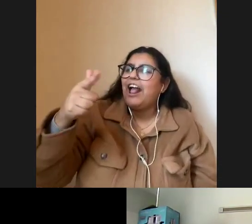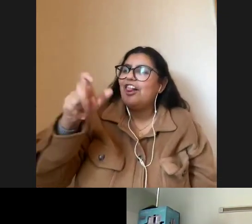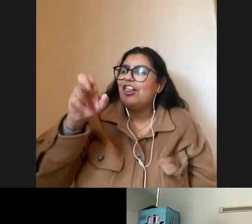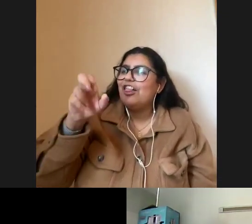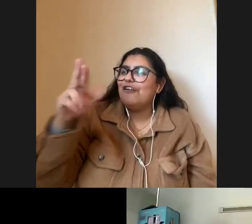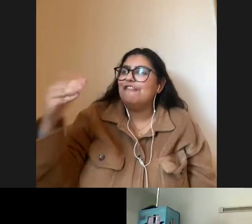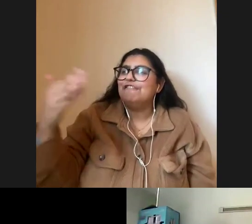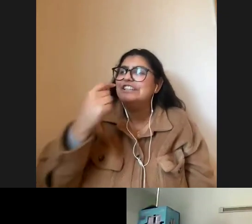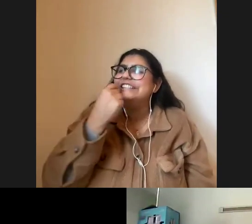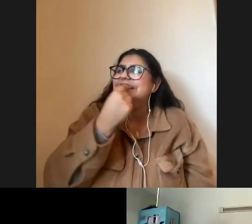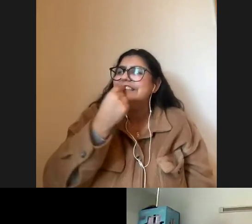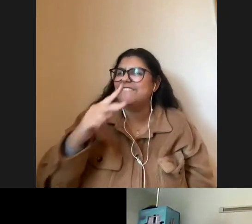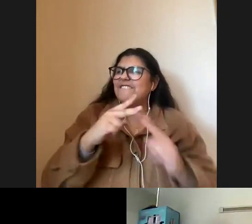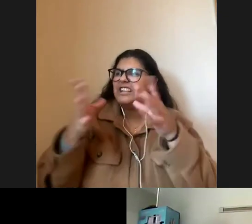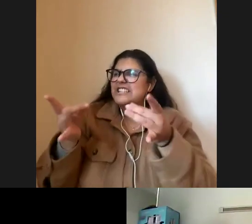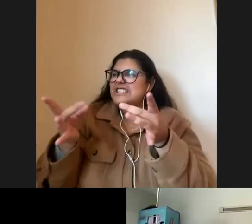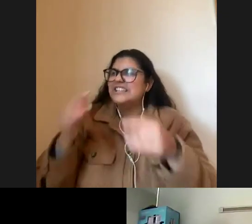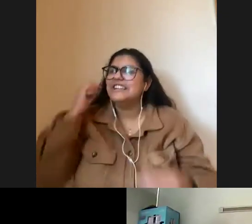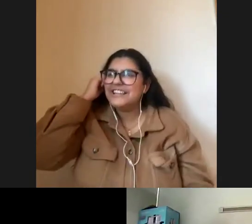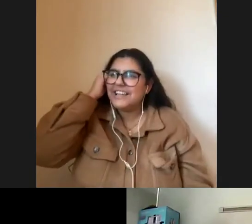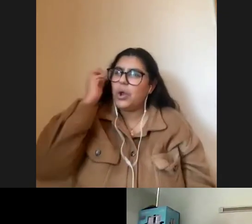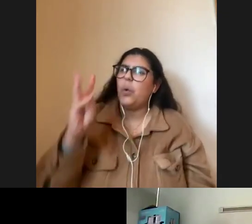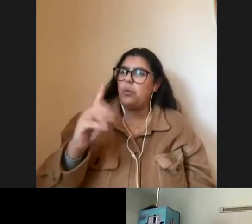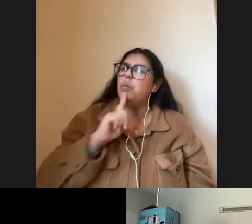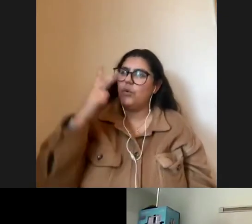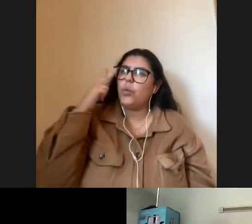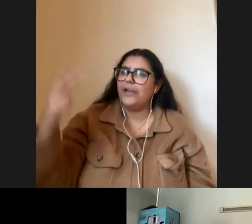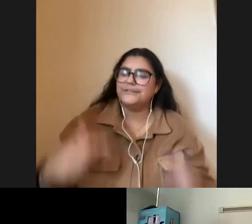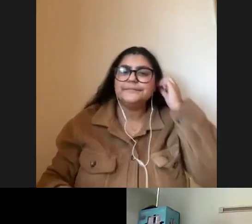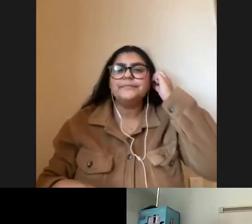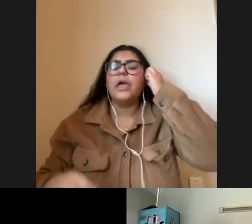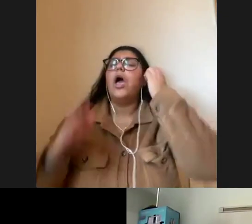squishy. yeah, wild. On X-rays,